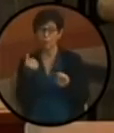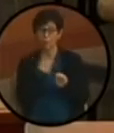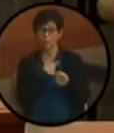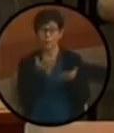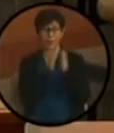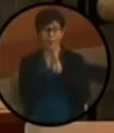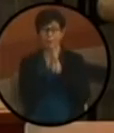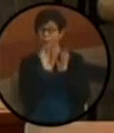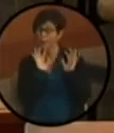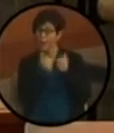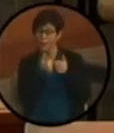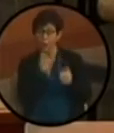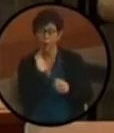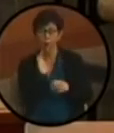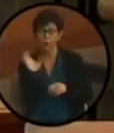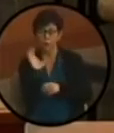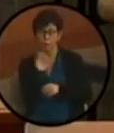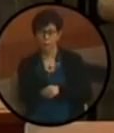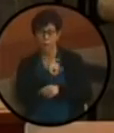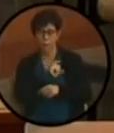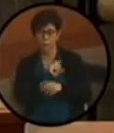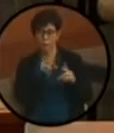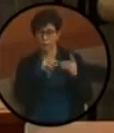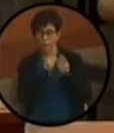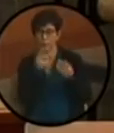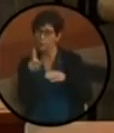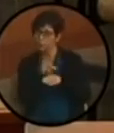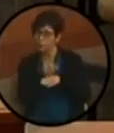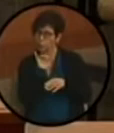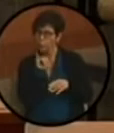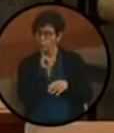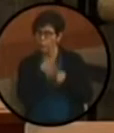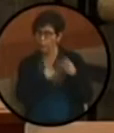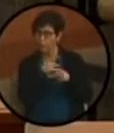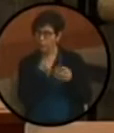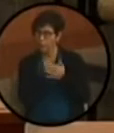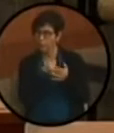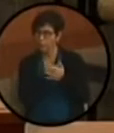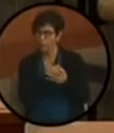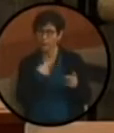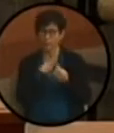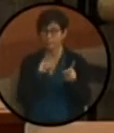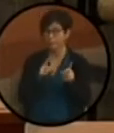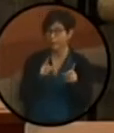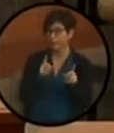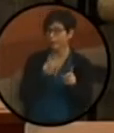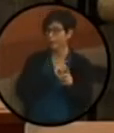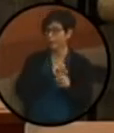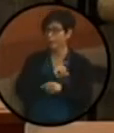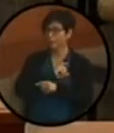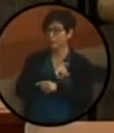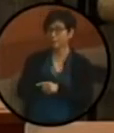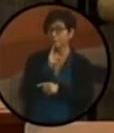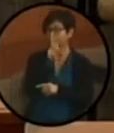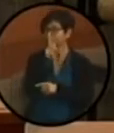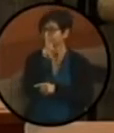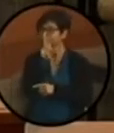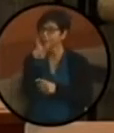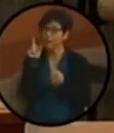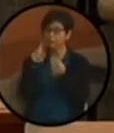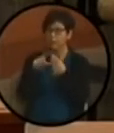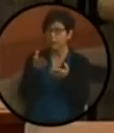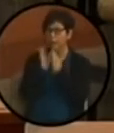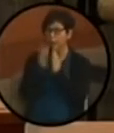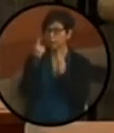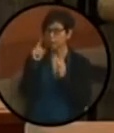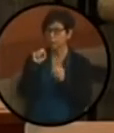Department uses asset forfeiture refunds. At every turn, CPD has stymied our request by asking for sunshine fees in excess of $500 for what should